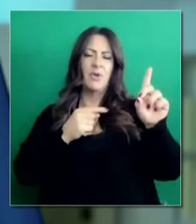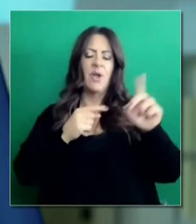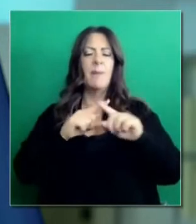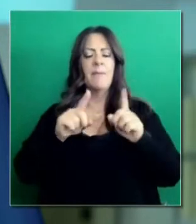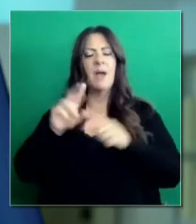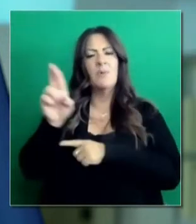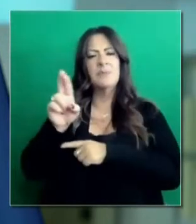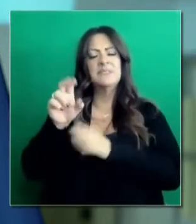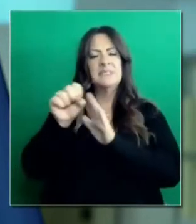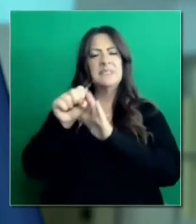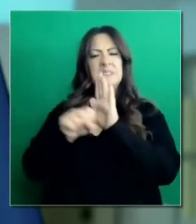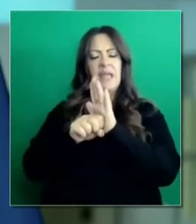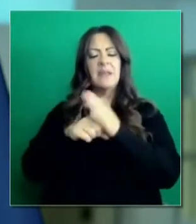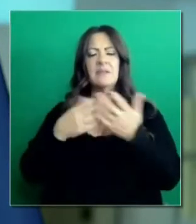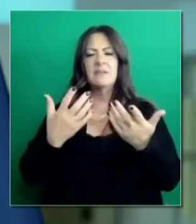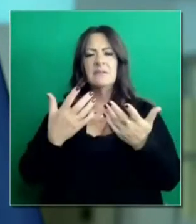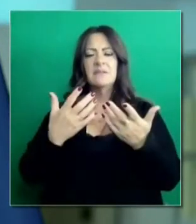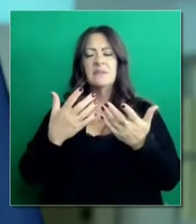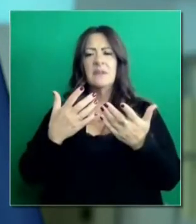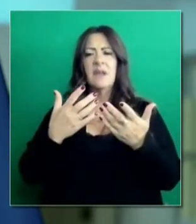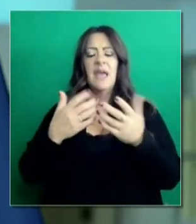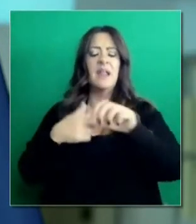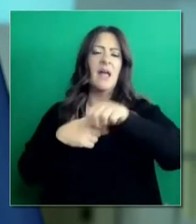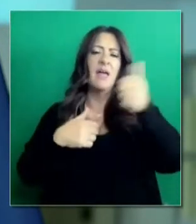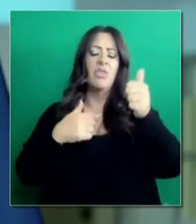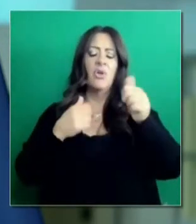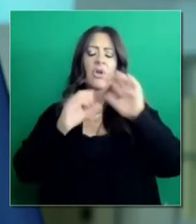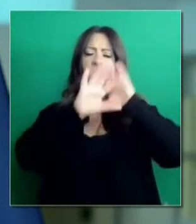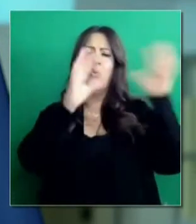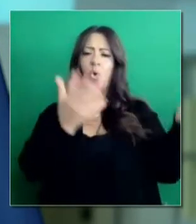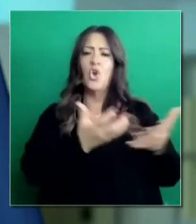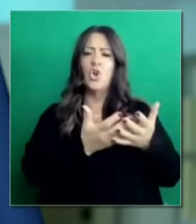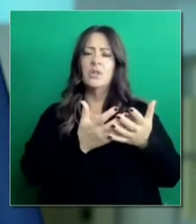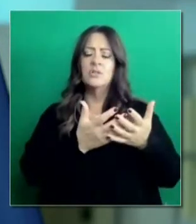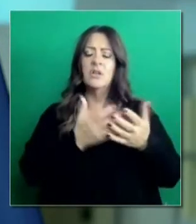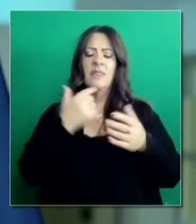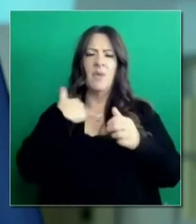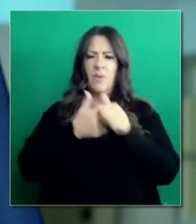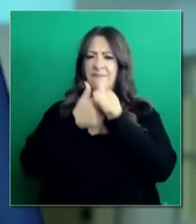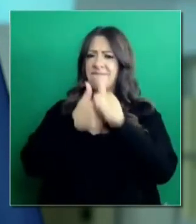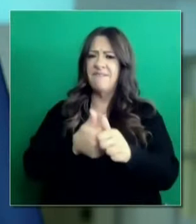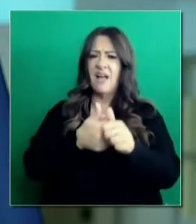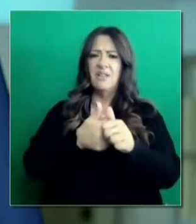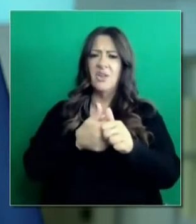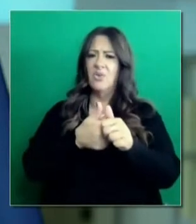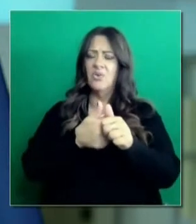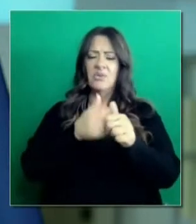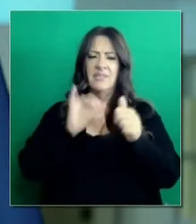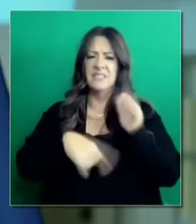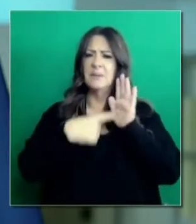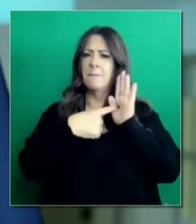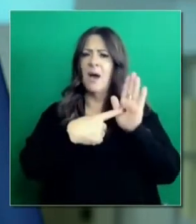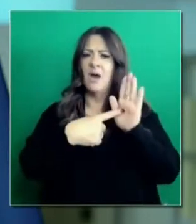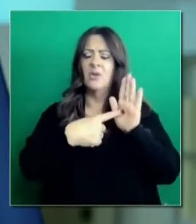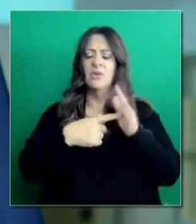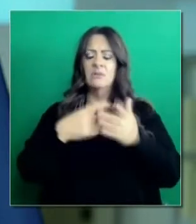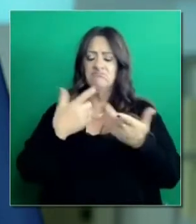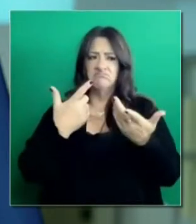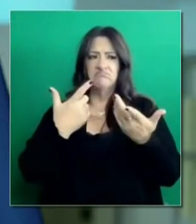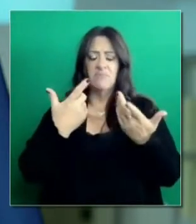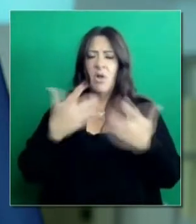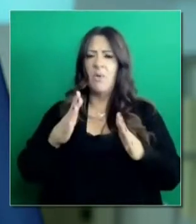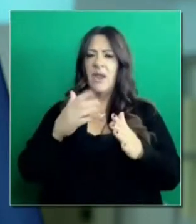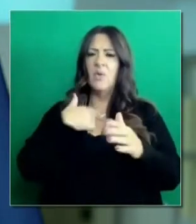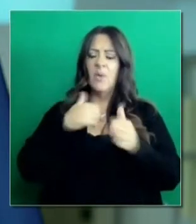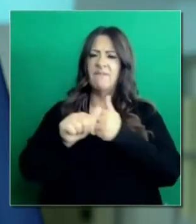the world that have led to these modifications as it relates to avoiding large gatherings. God forbid we go back